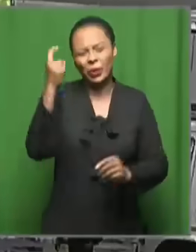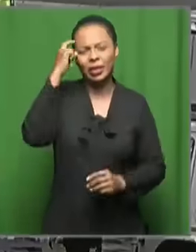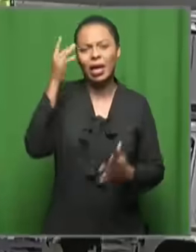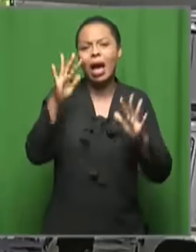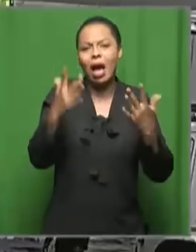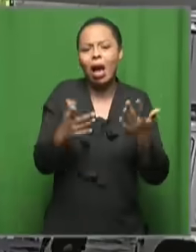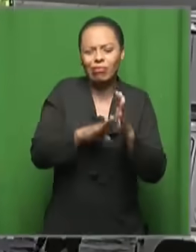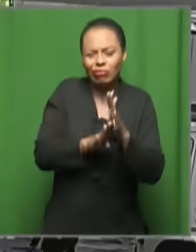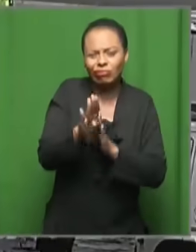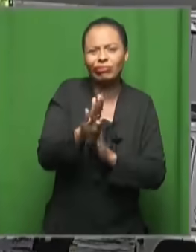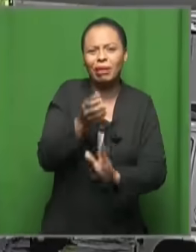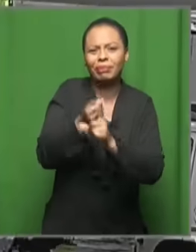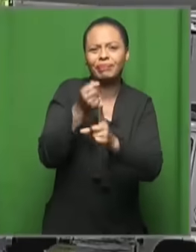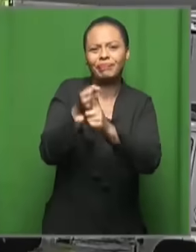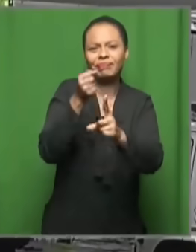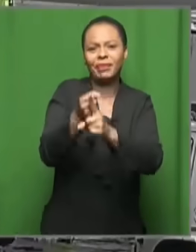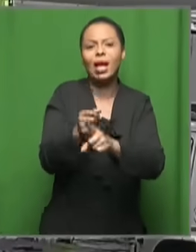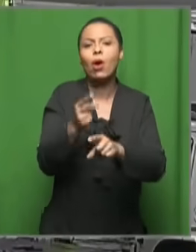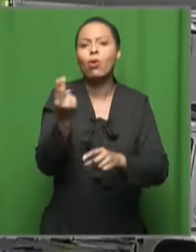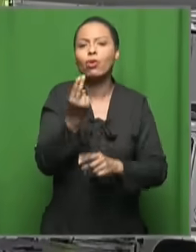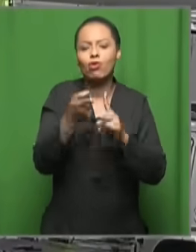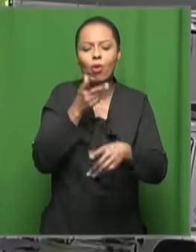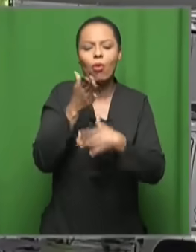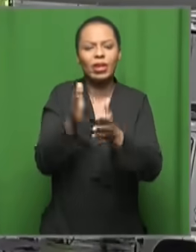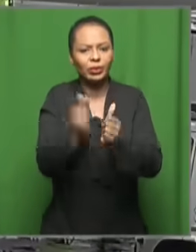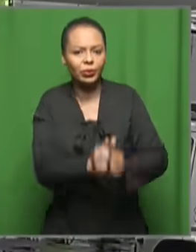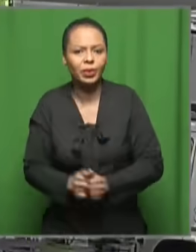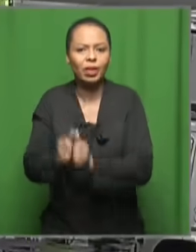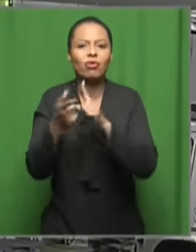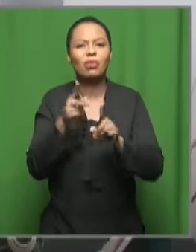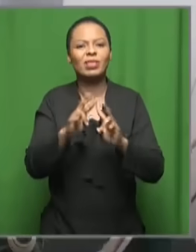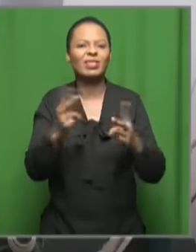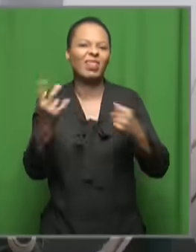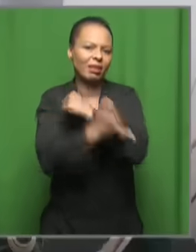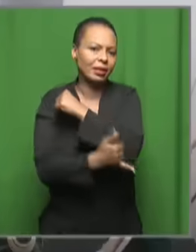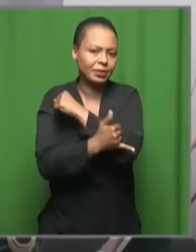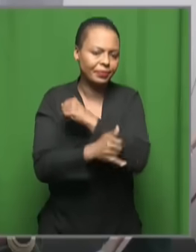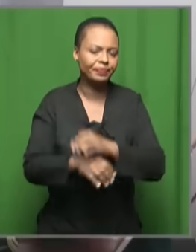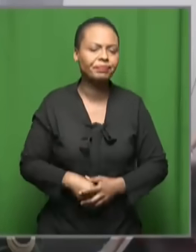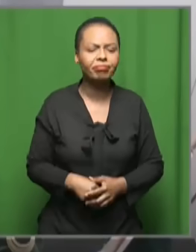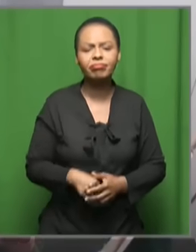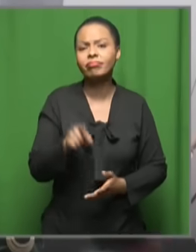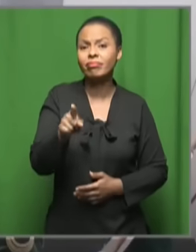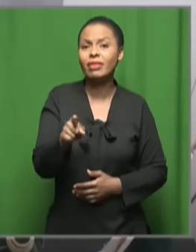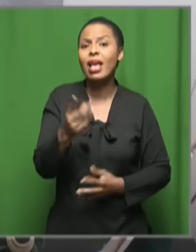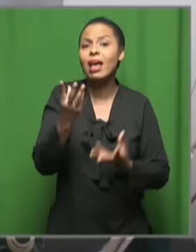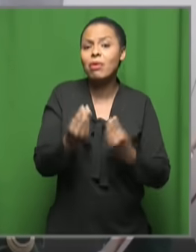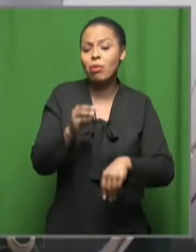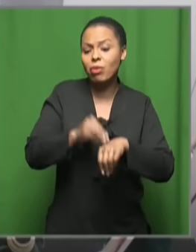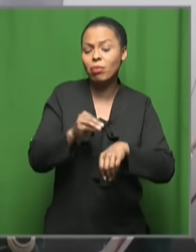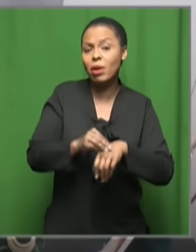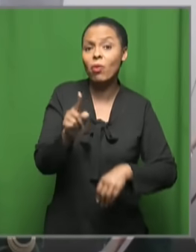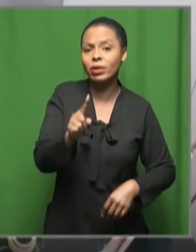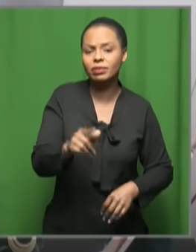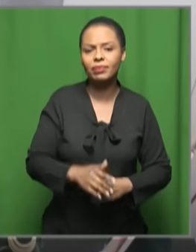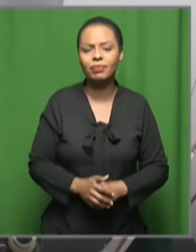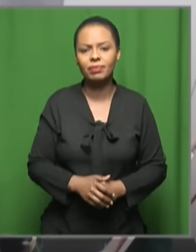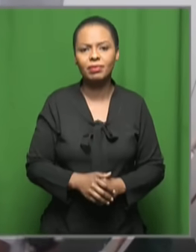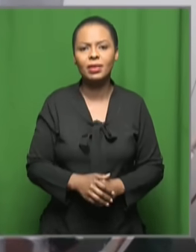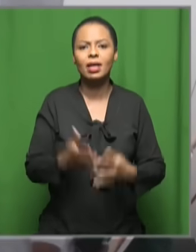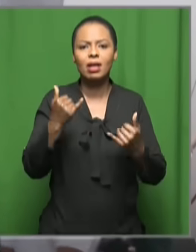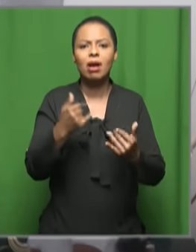working together from the various nations? Yeah, so here what we have is a problem of the